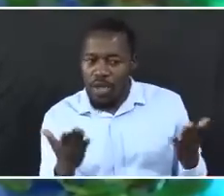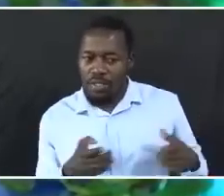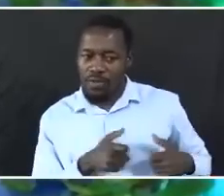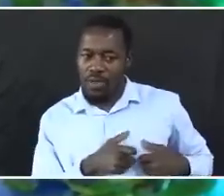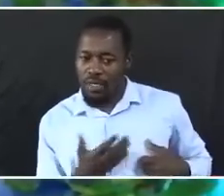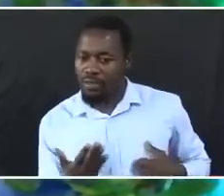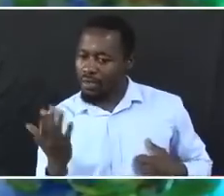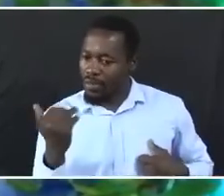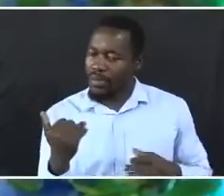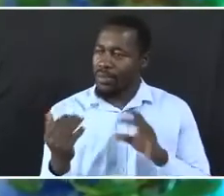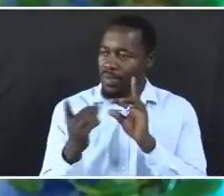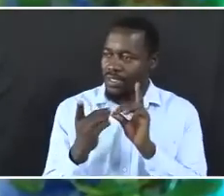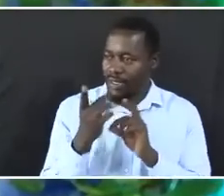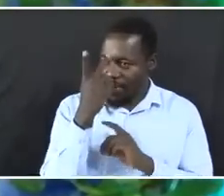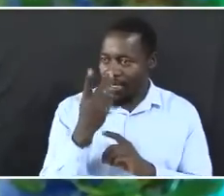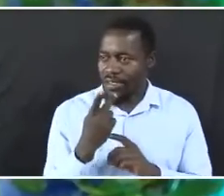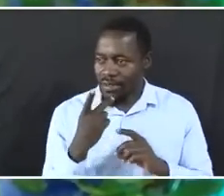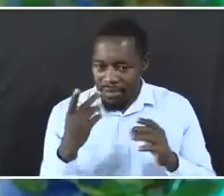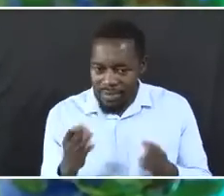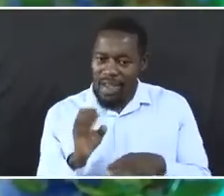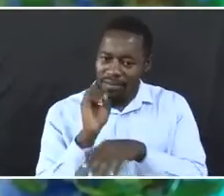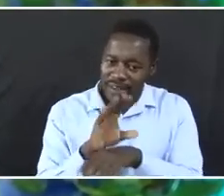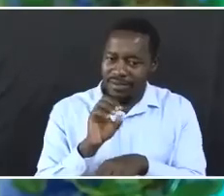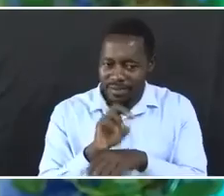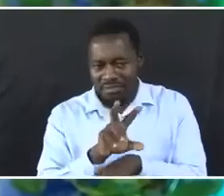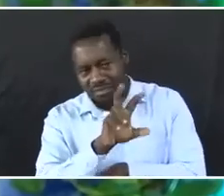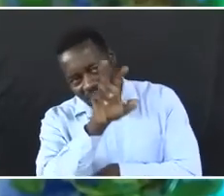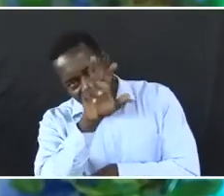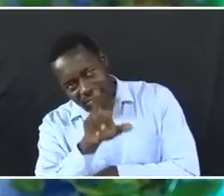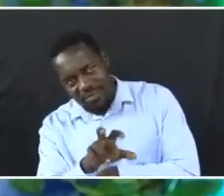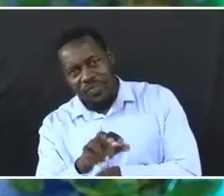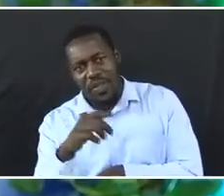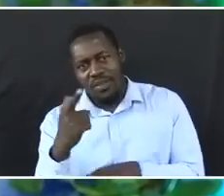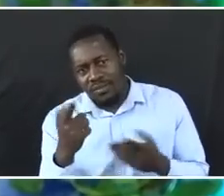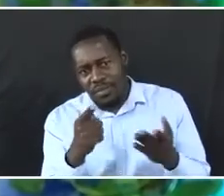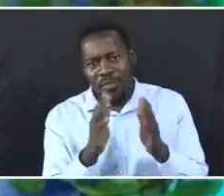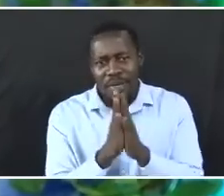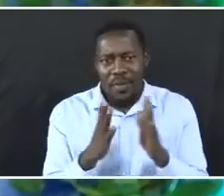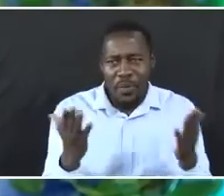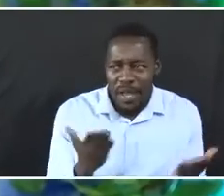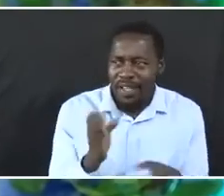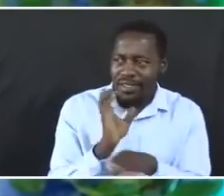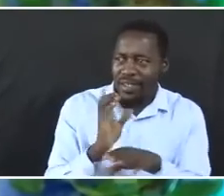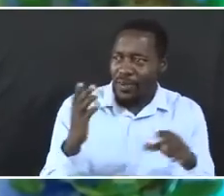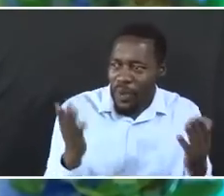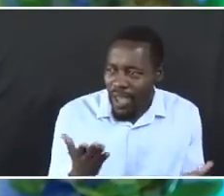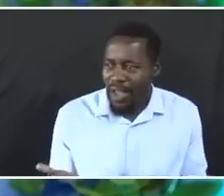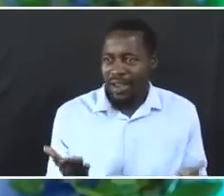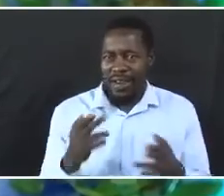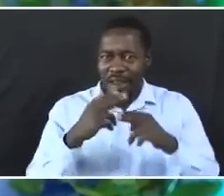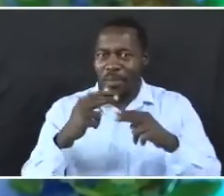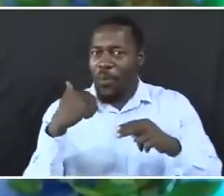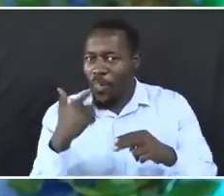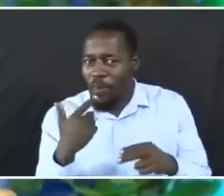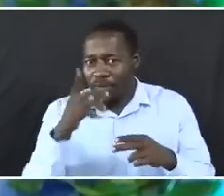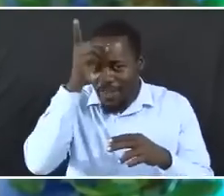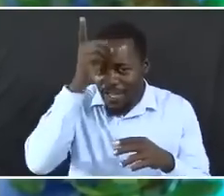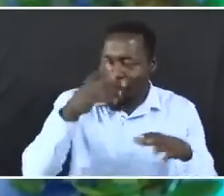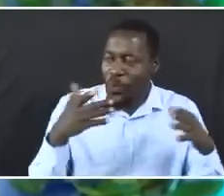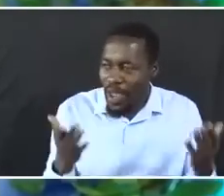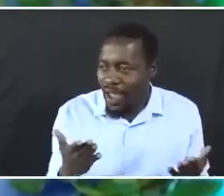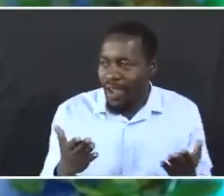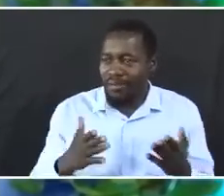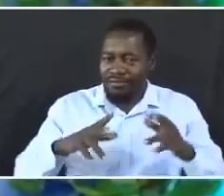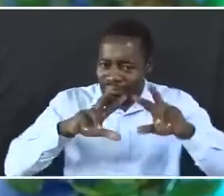I And they will tell you, yeah, if that